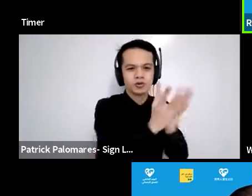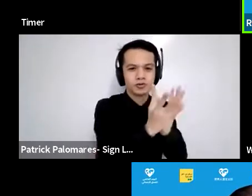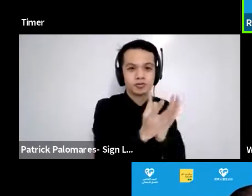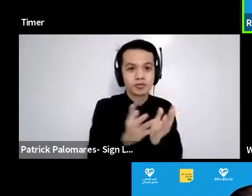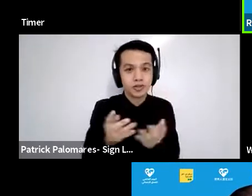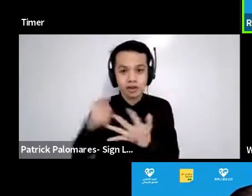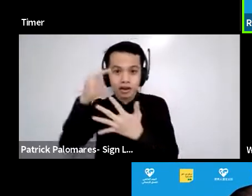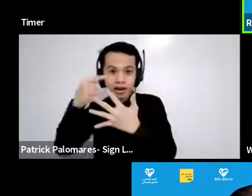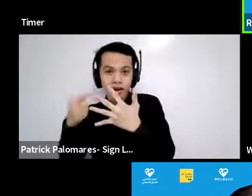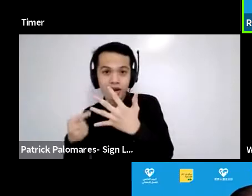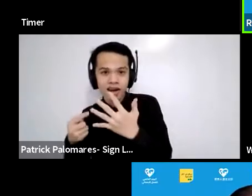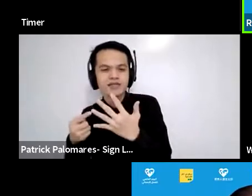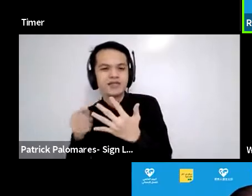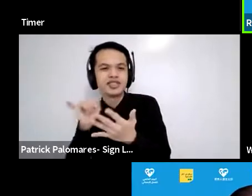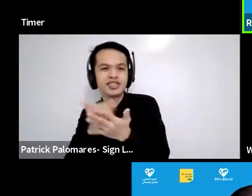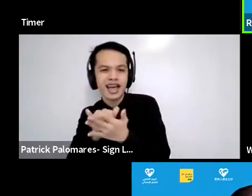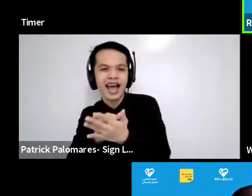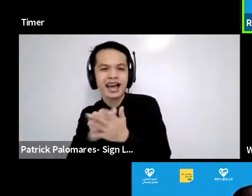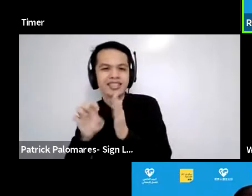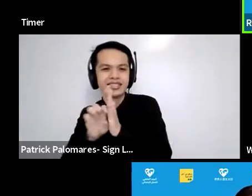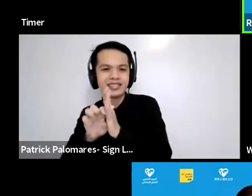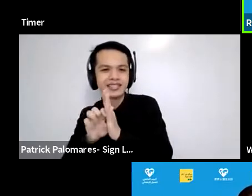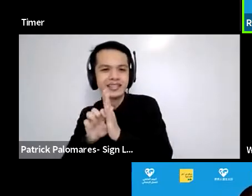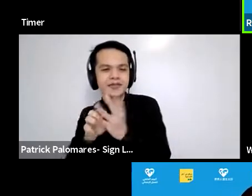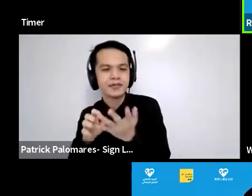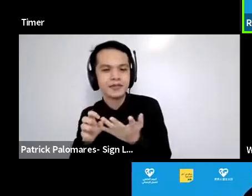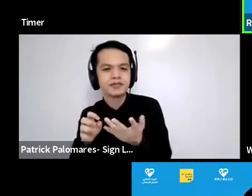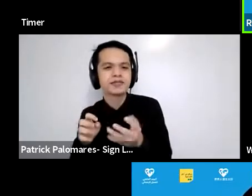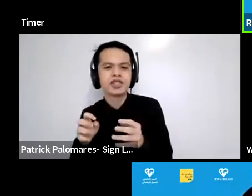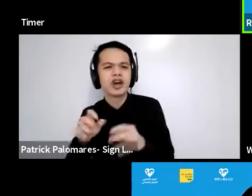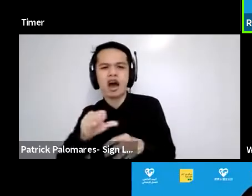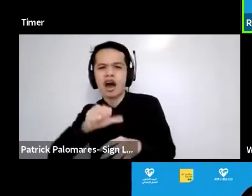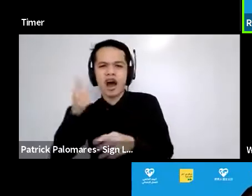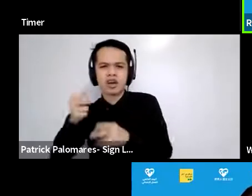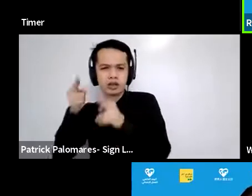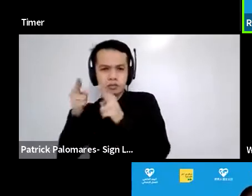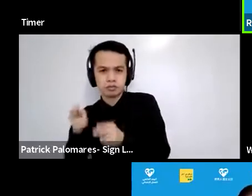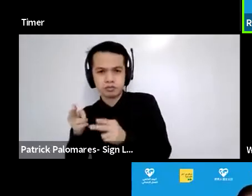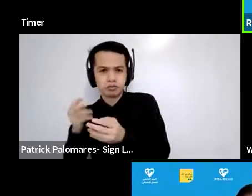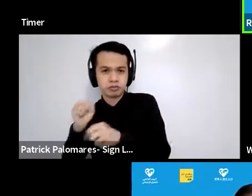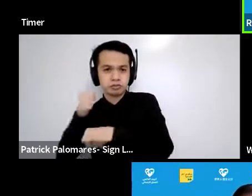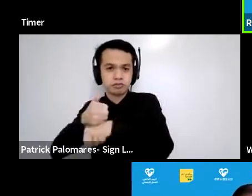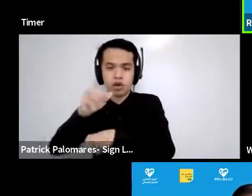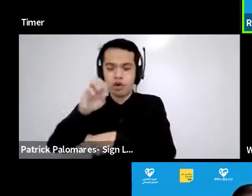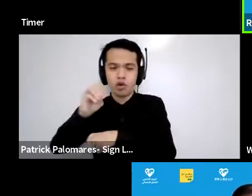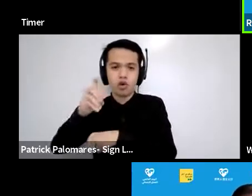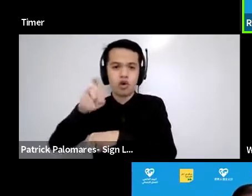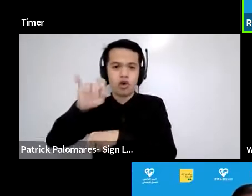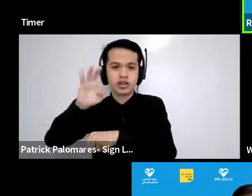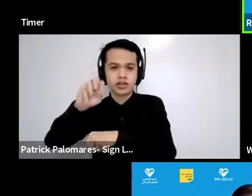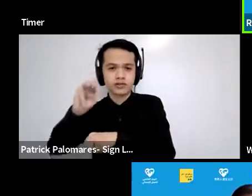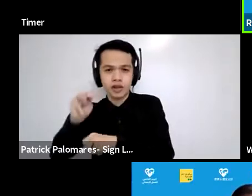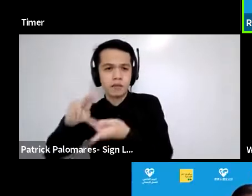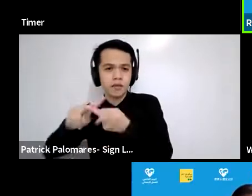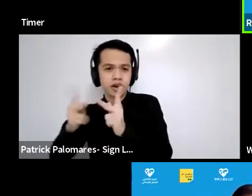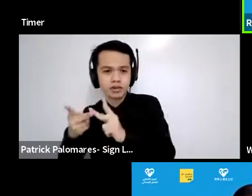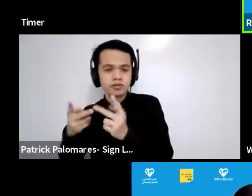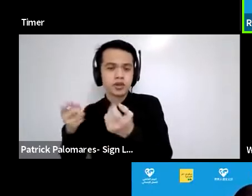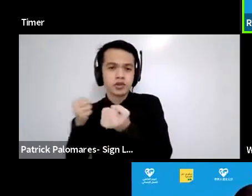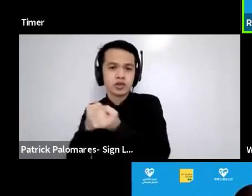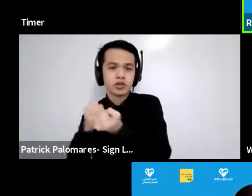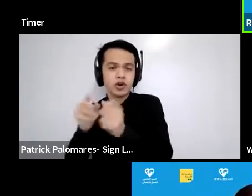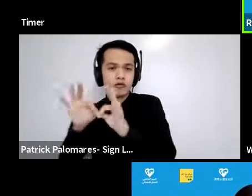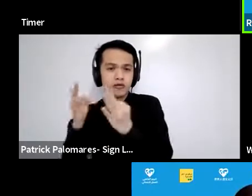just one example. For other humanitarian actions implemented by Oxfam and its partners, supporting